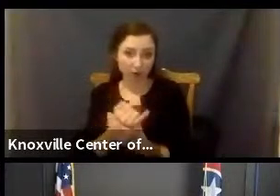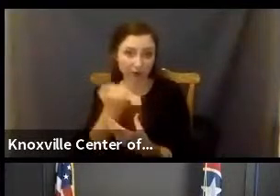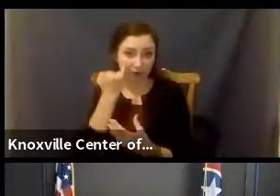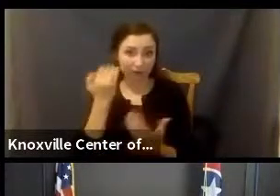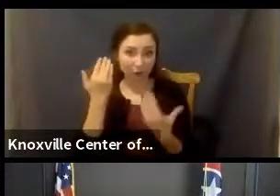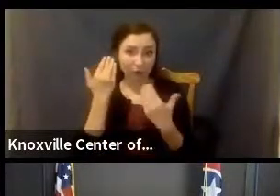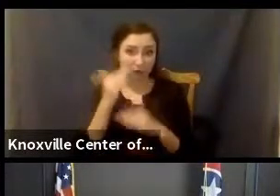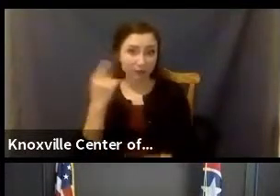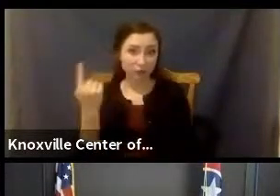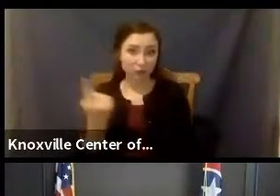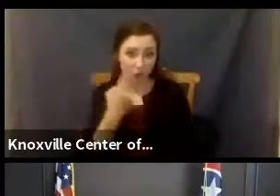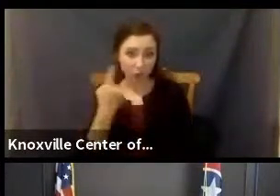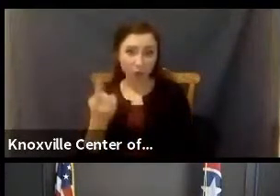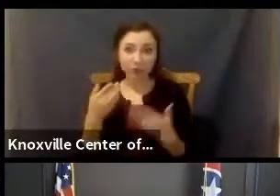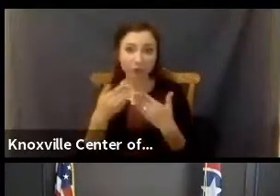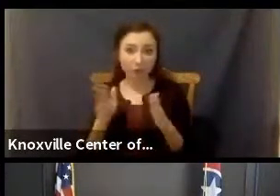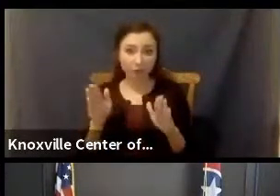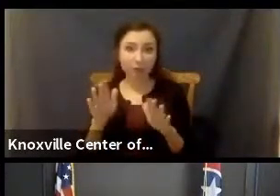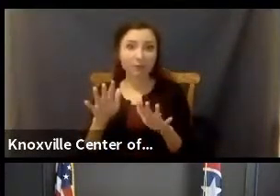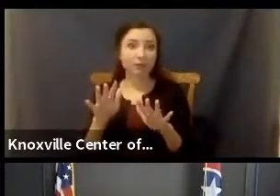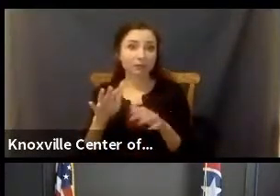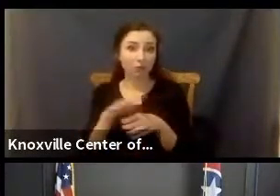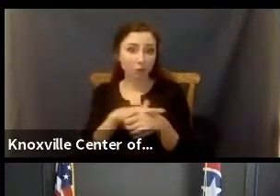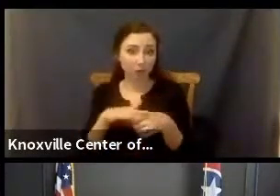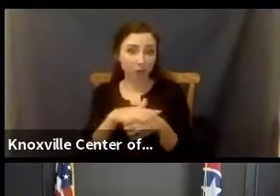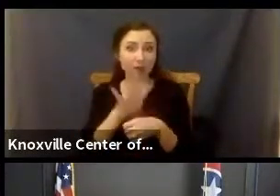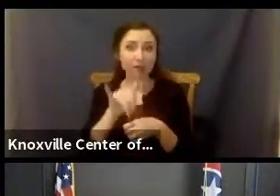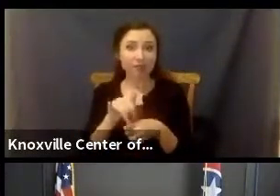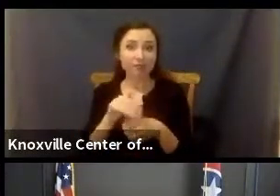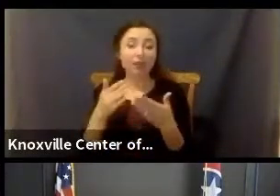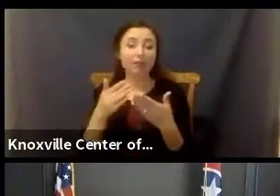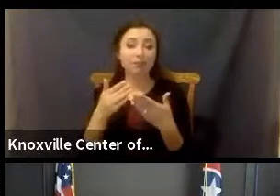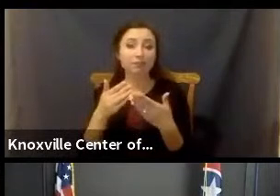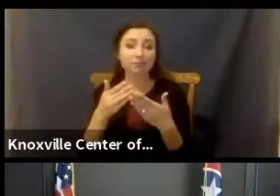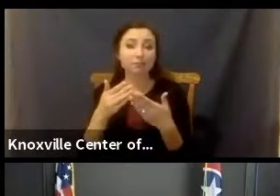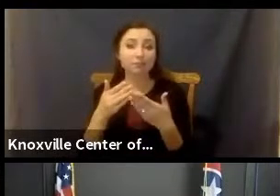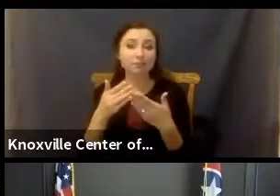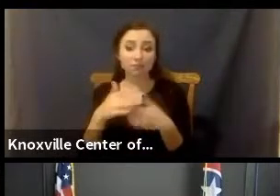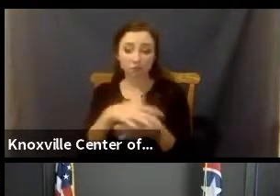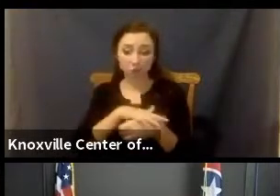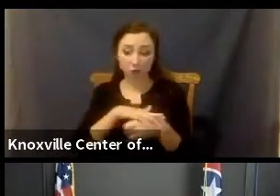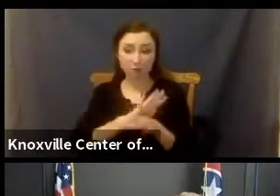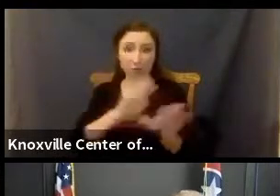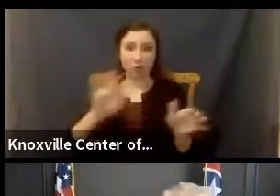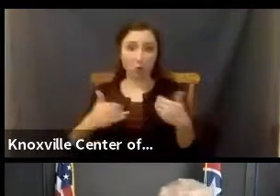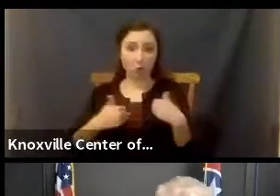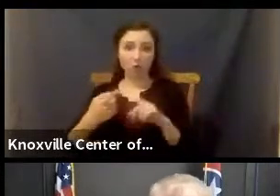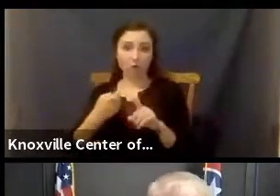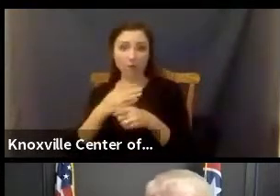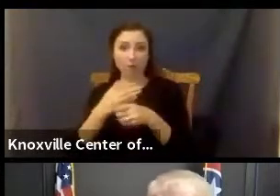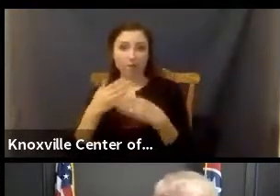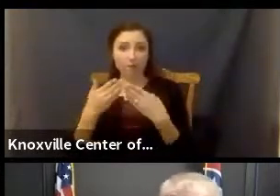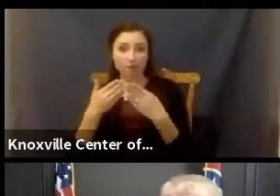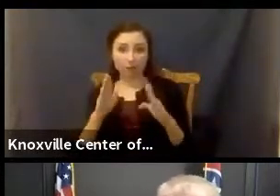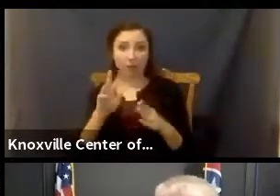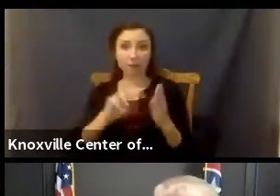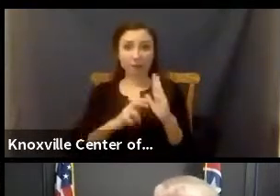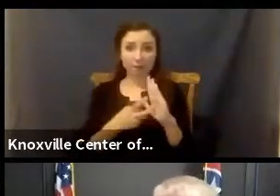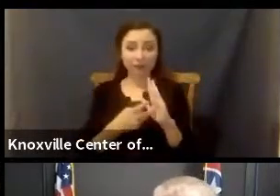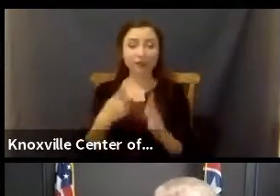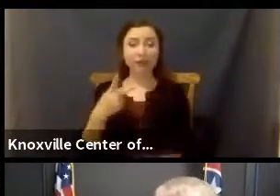this to only public property, that's property owned by the public. That would mean parks,